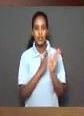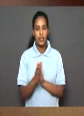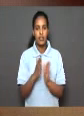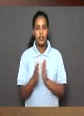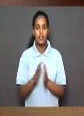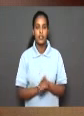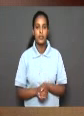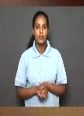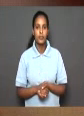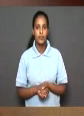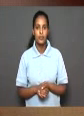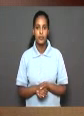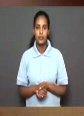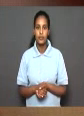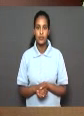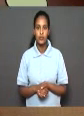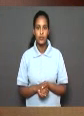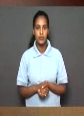Students, let's get ready.